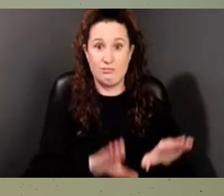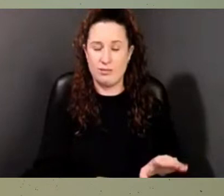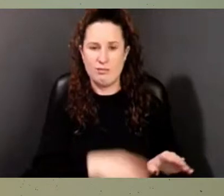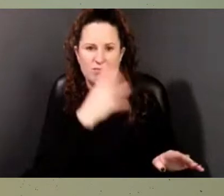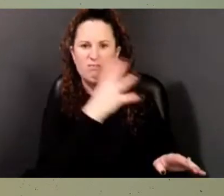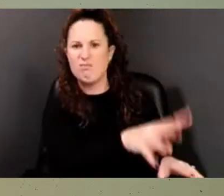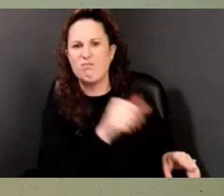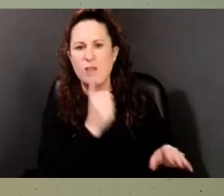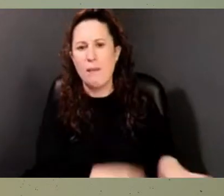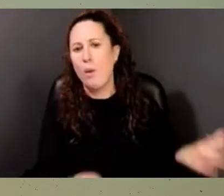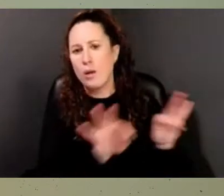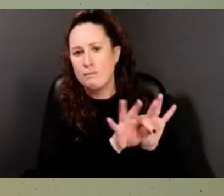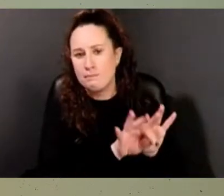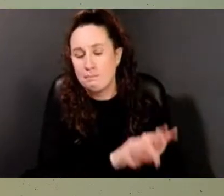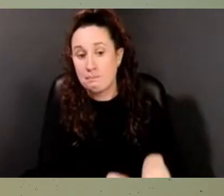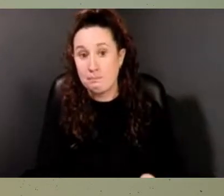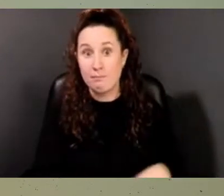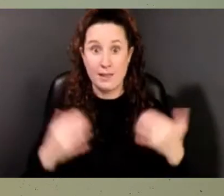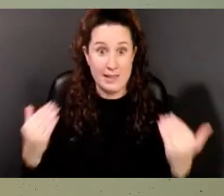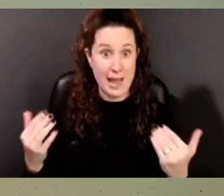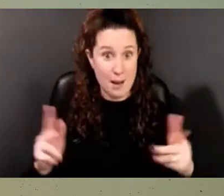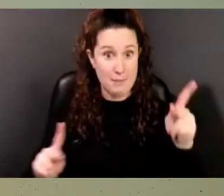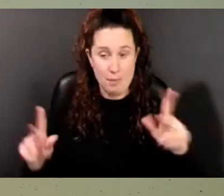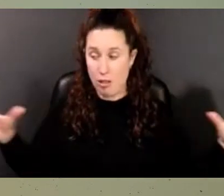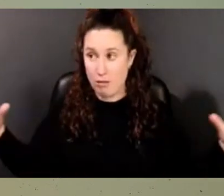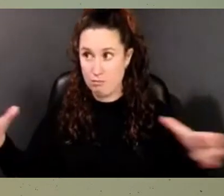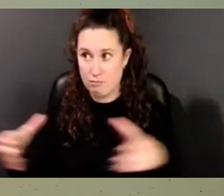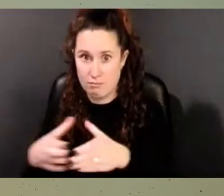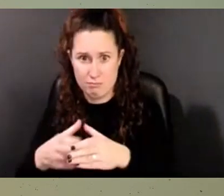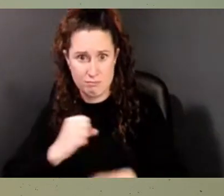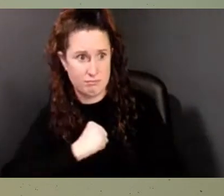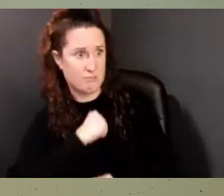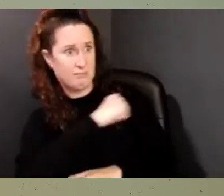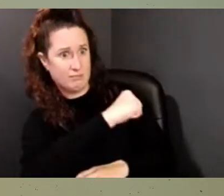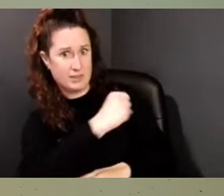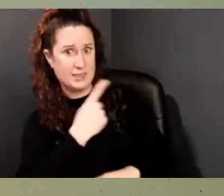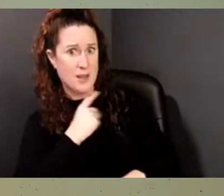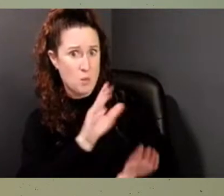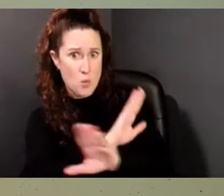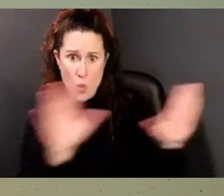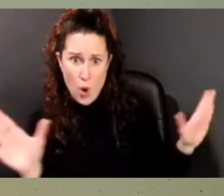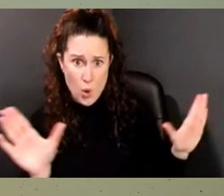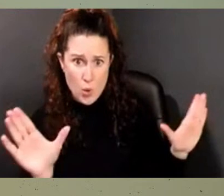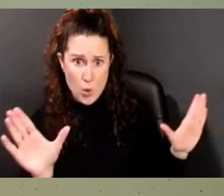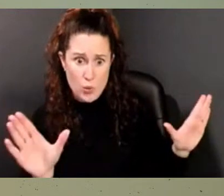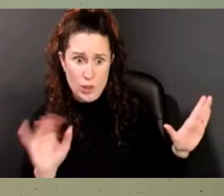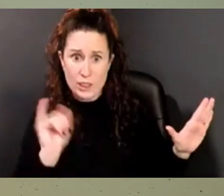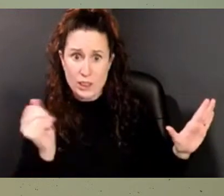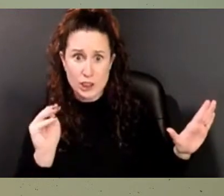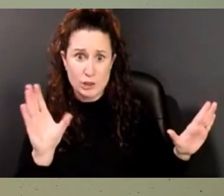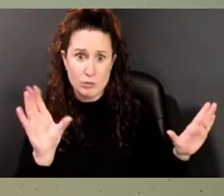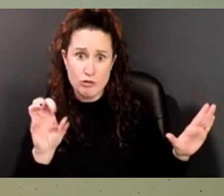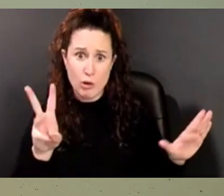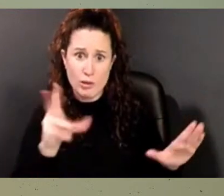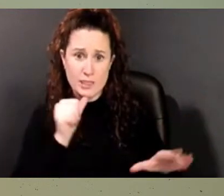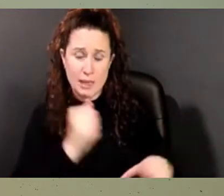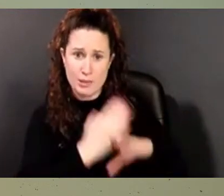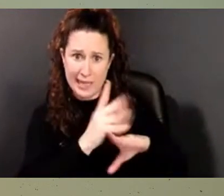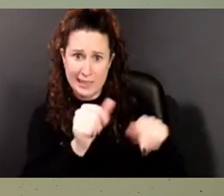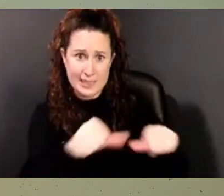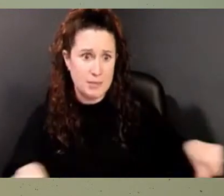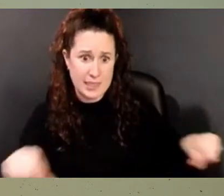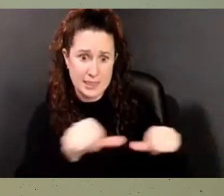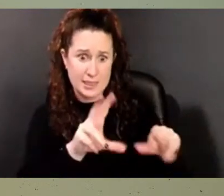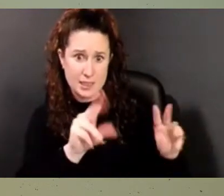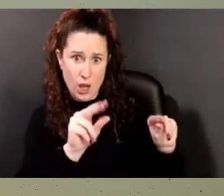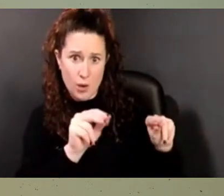have organized and fought back against the developers that Jim Crow did not protect these spaces. And so developers are saying, well, I own the land, I can do what